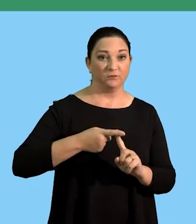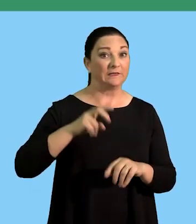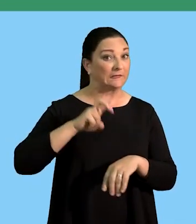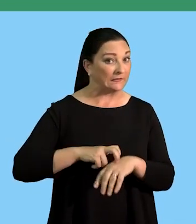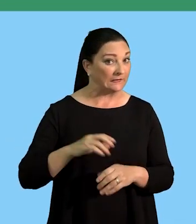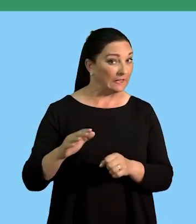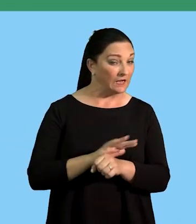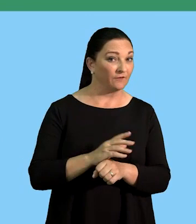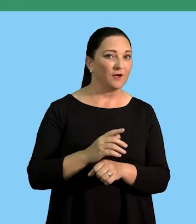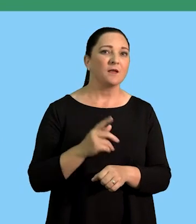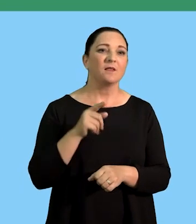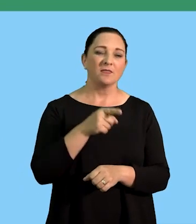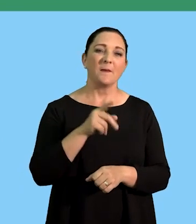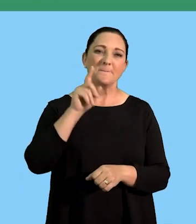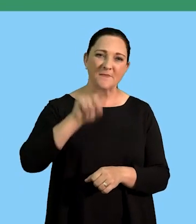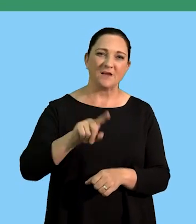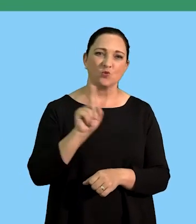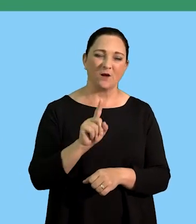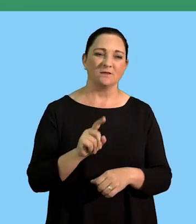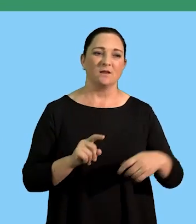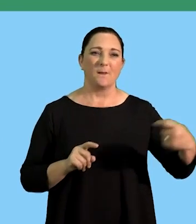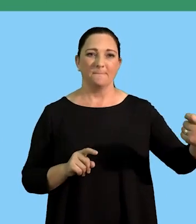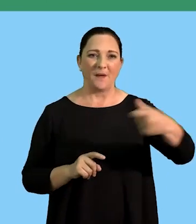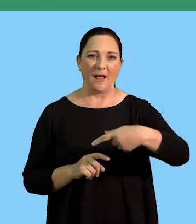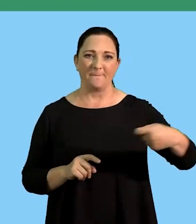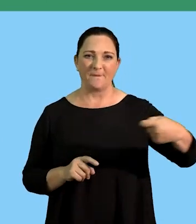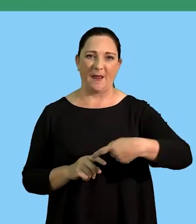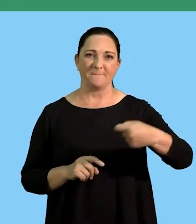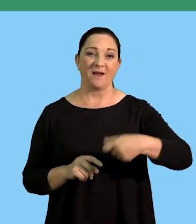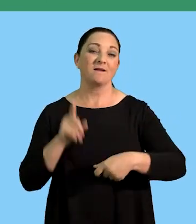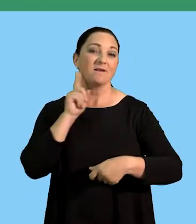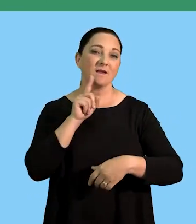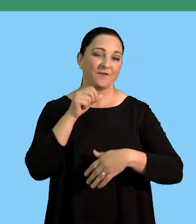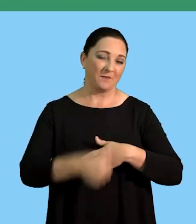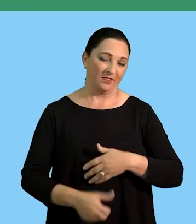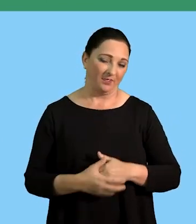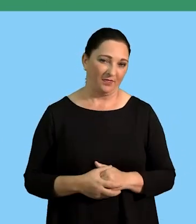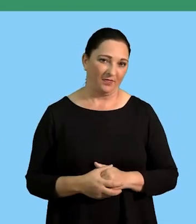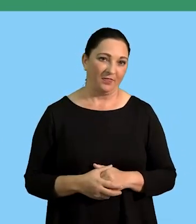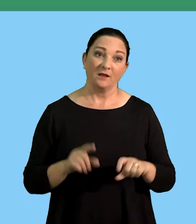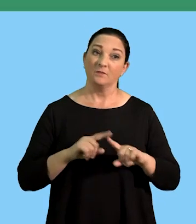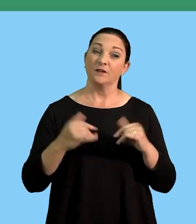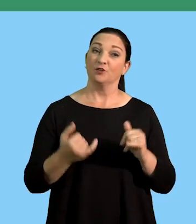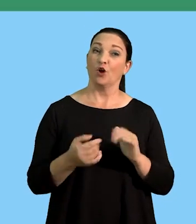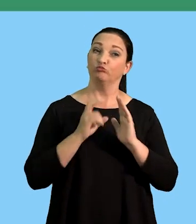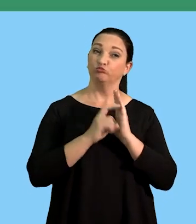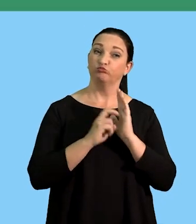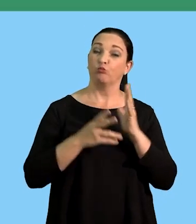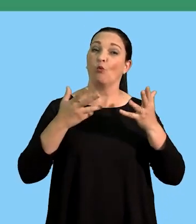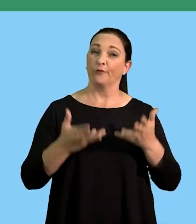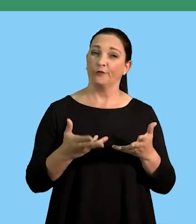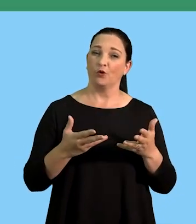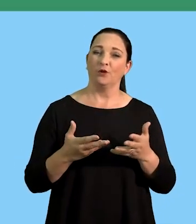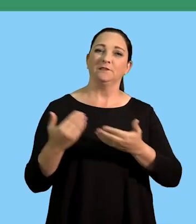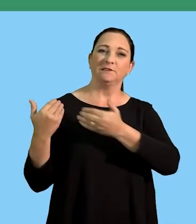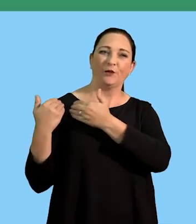covered, they need to pay a premium on a monthly basis. Now, we have another principle, which is the principle of security. This